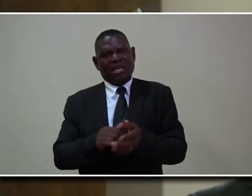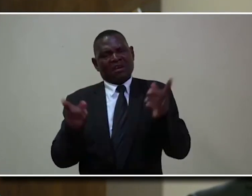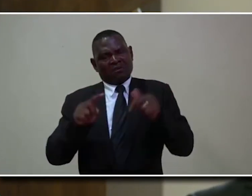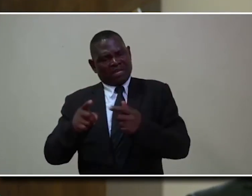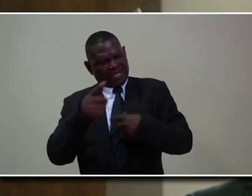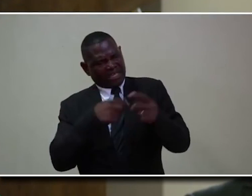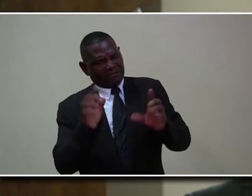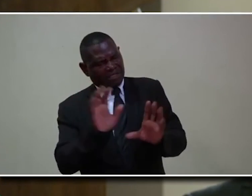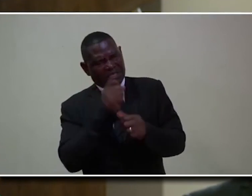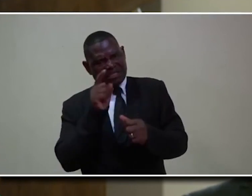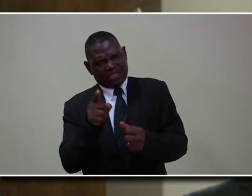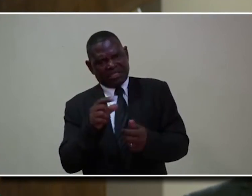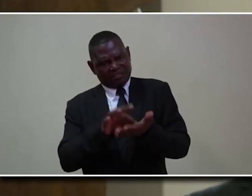we